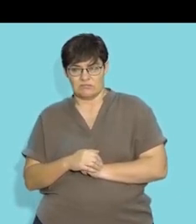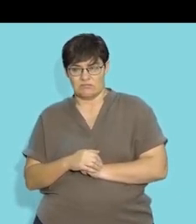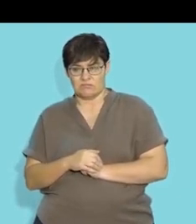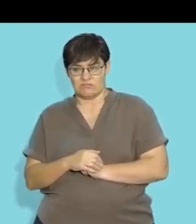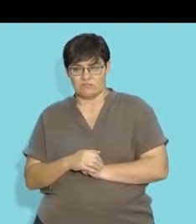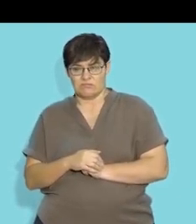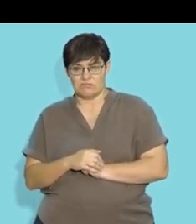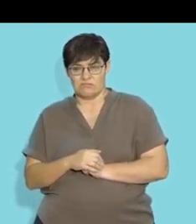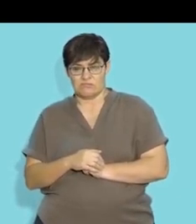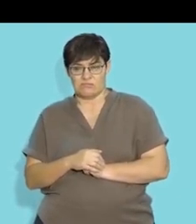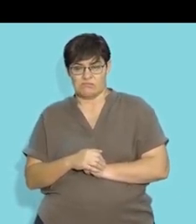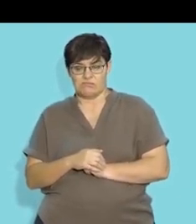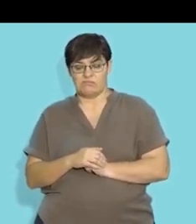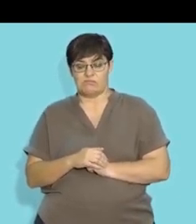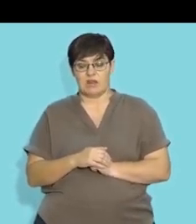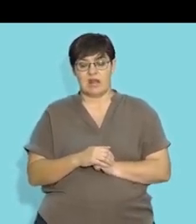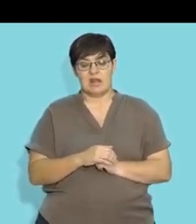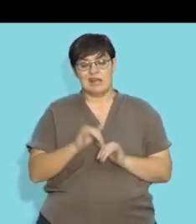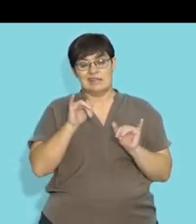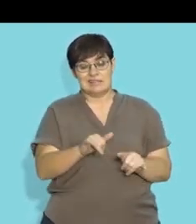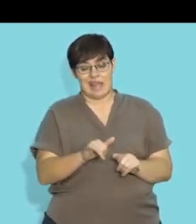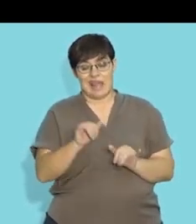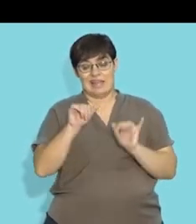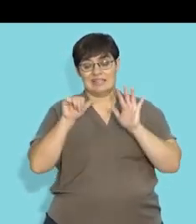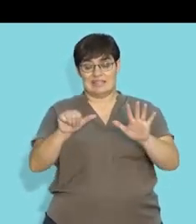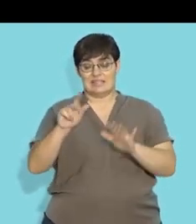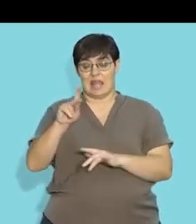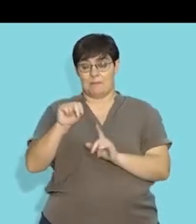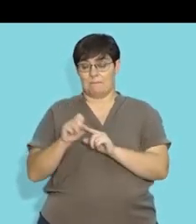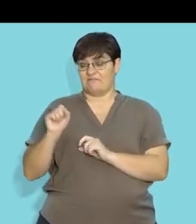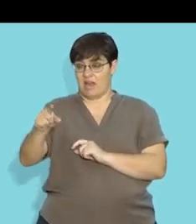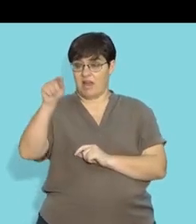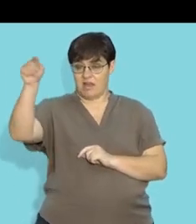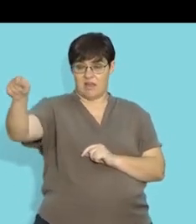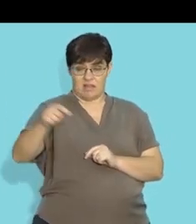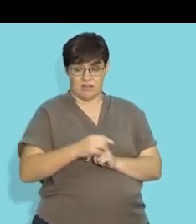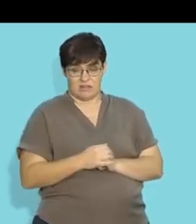okay? If I live about 6 kilometers away,